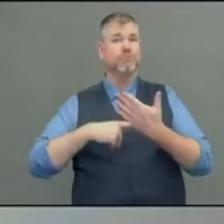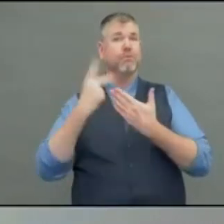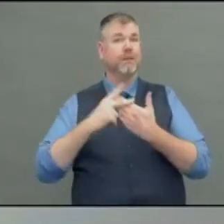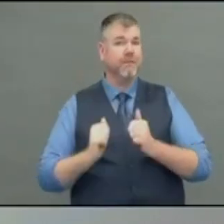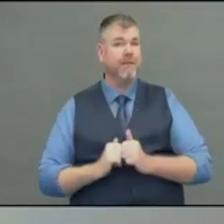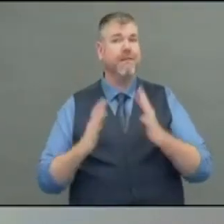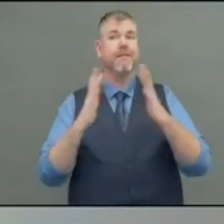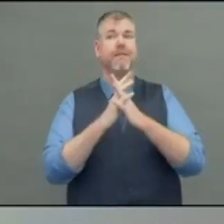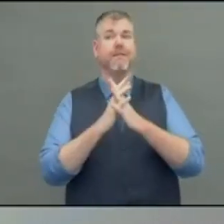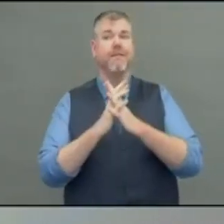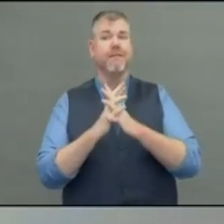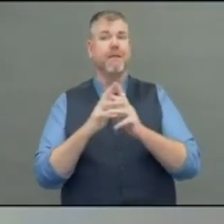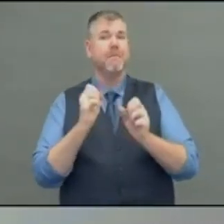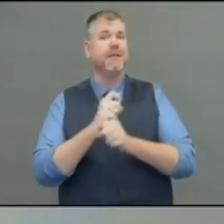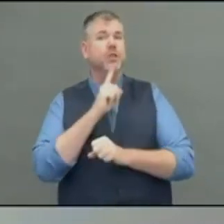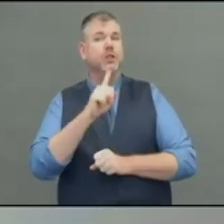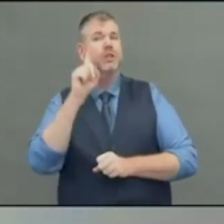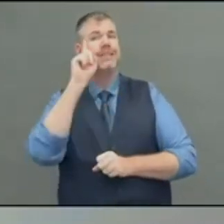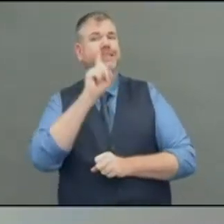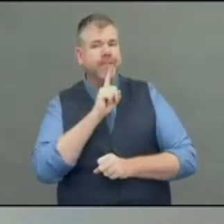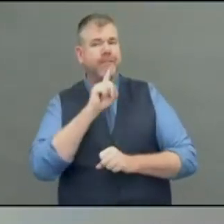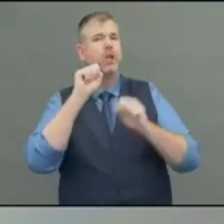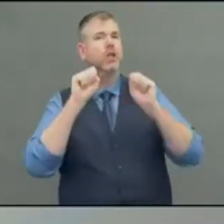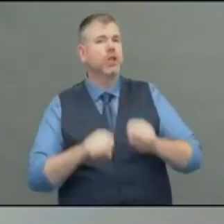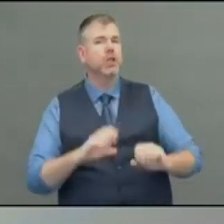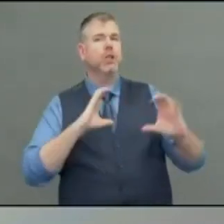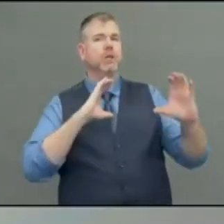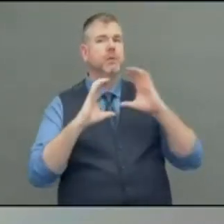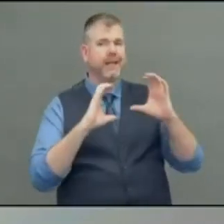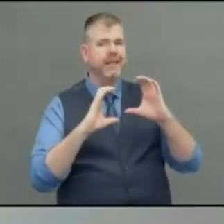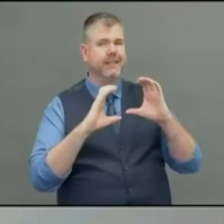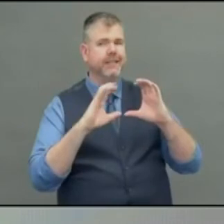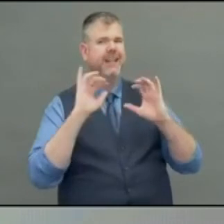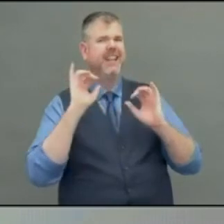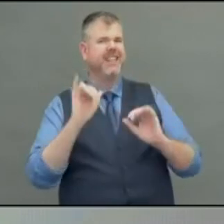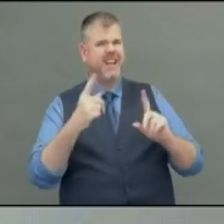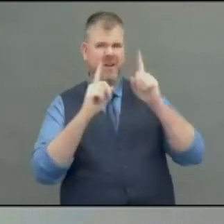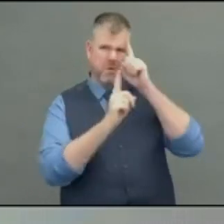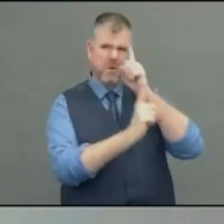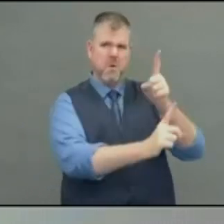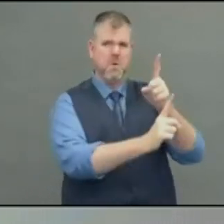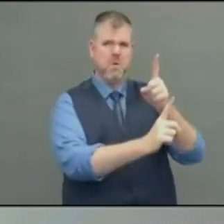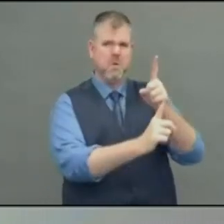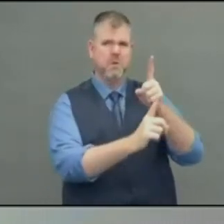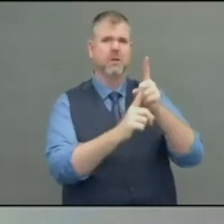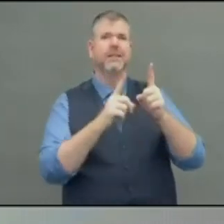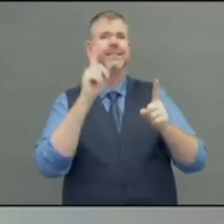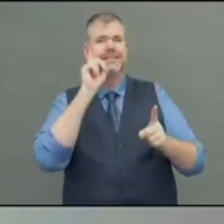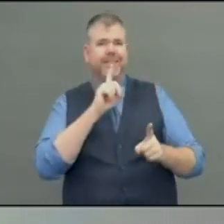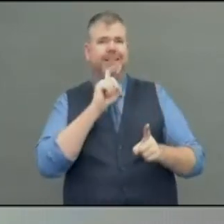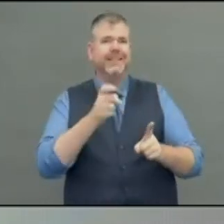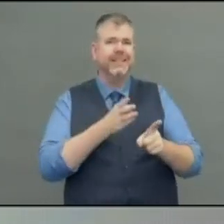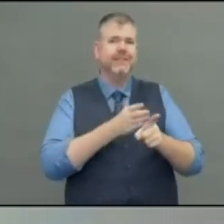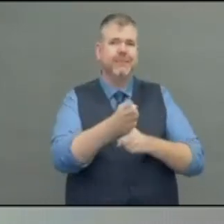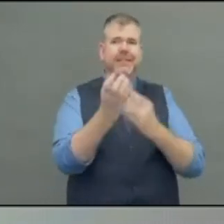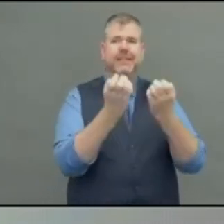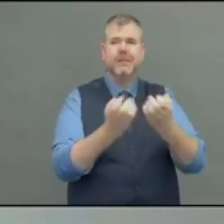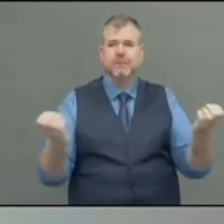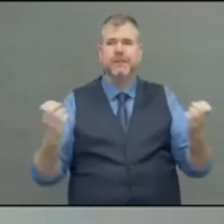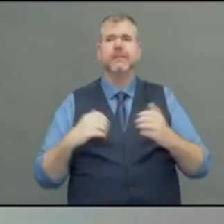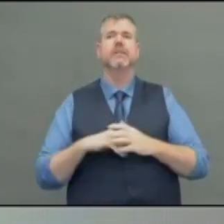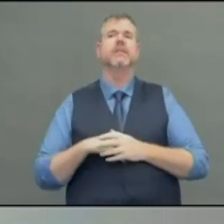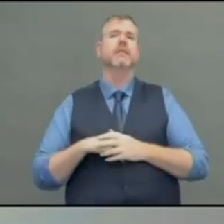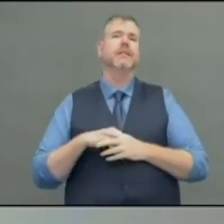deaf could communicate. The deaf needed a specialized equipment, a TTY or a teletypewriter,